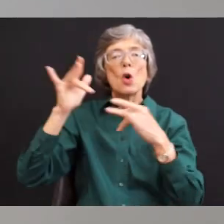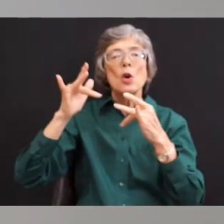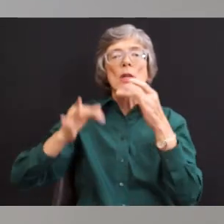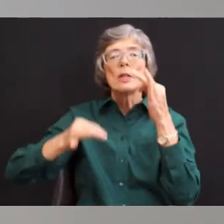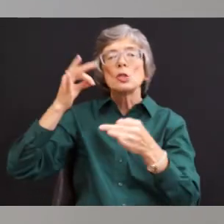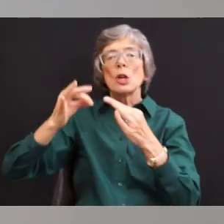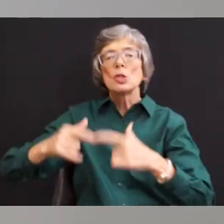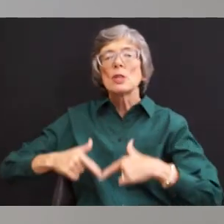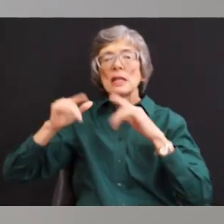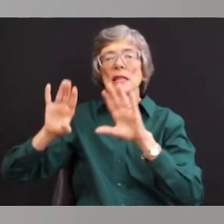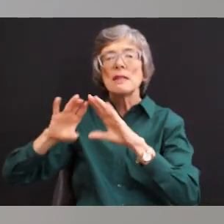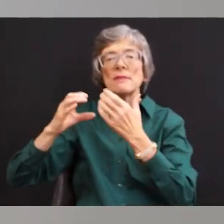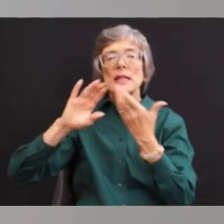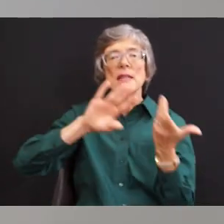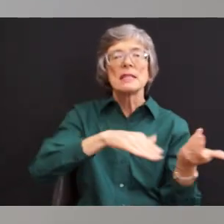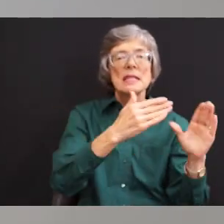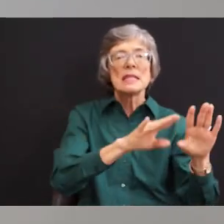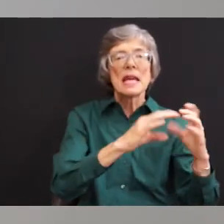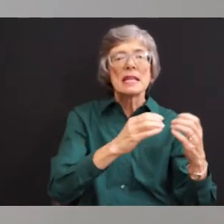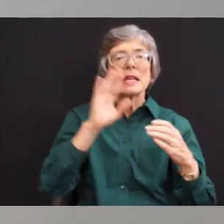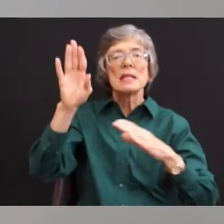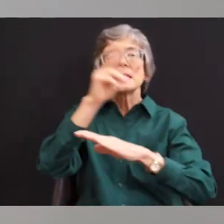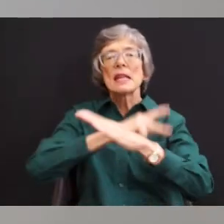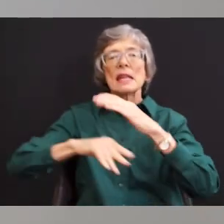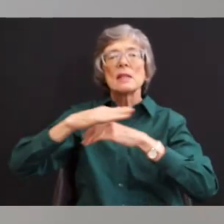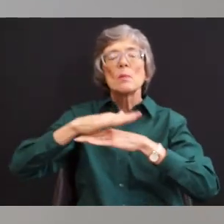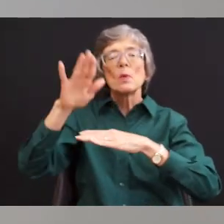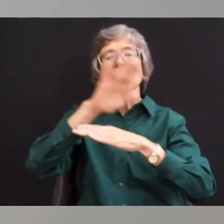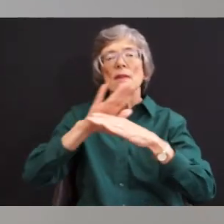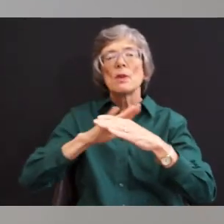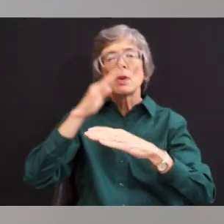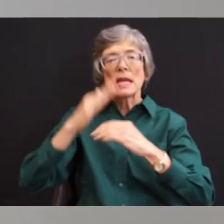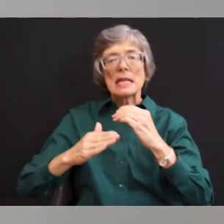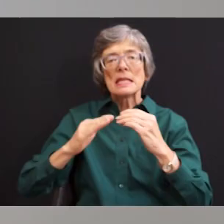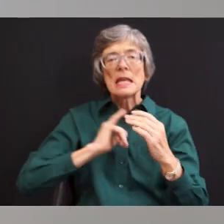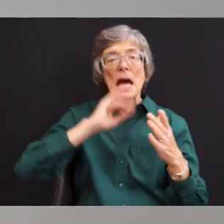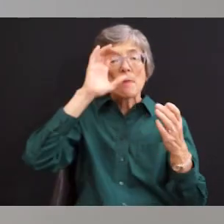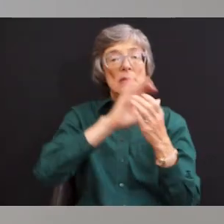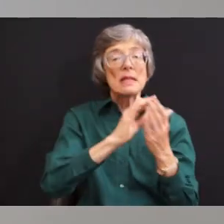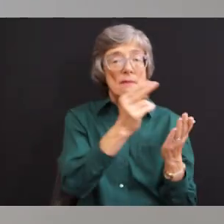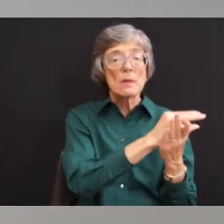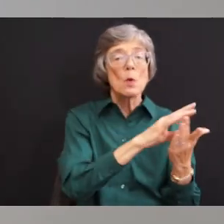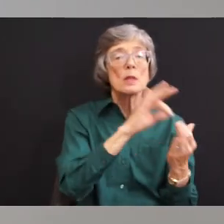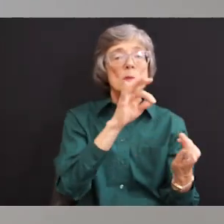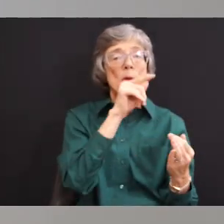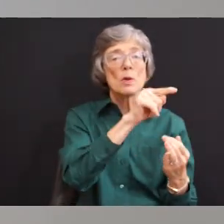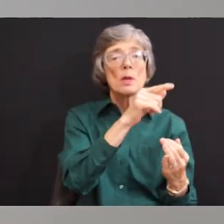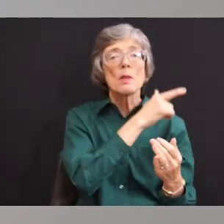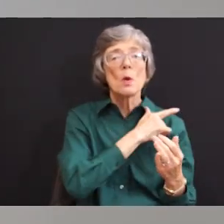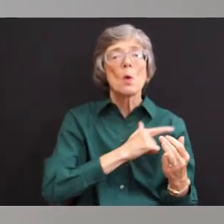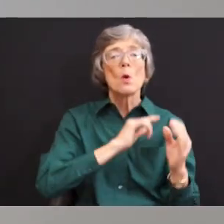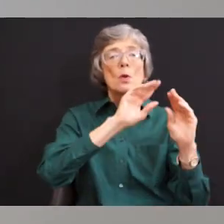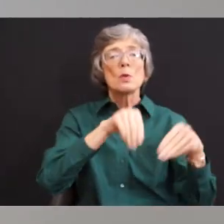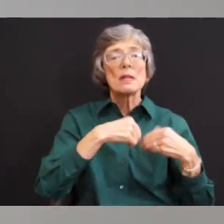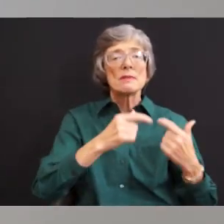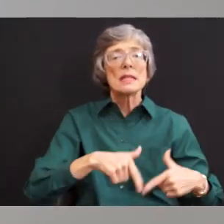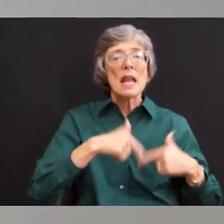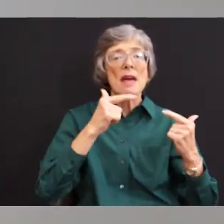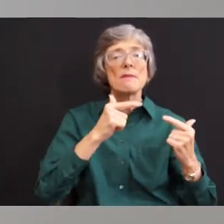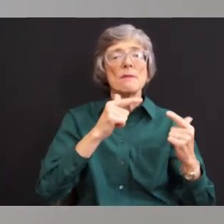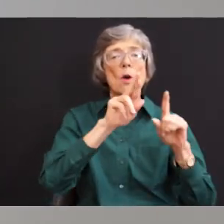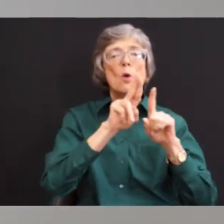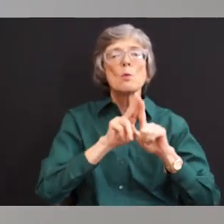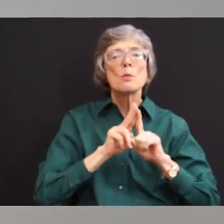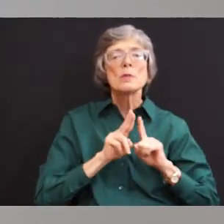living and the dead, and his kingdom will have no end. I believe in the Holy Spirit, the Lord, the giver of life, who proceeds